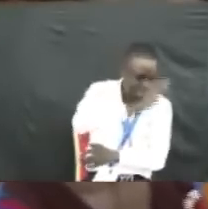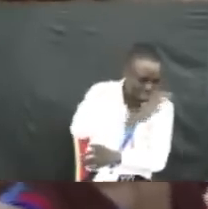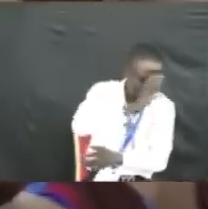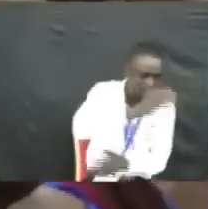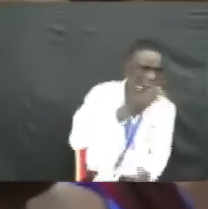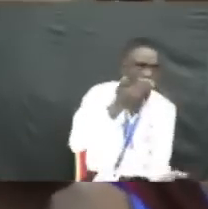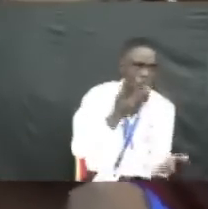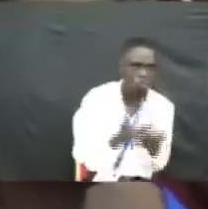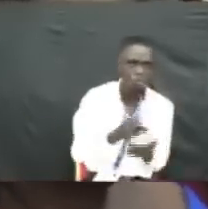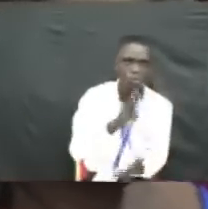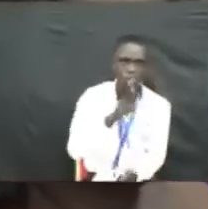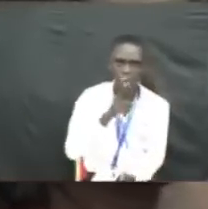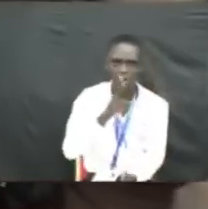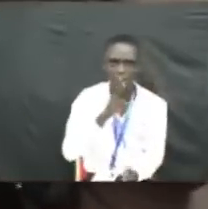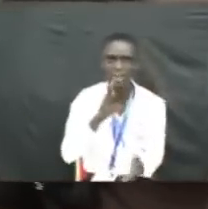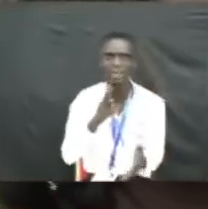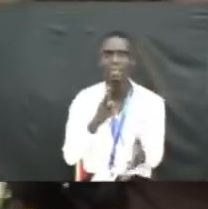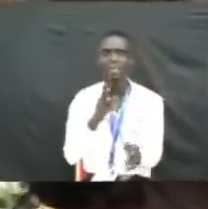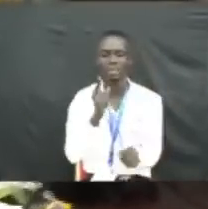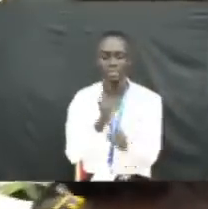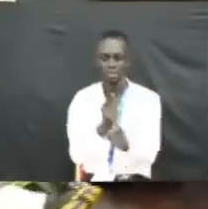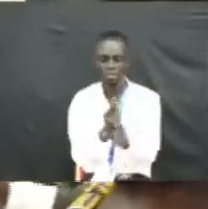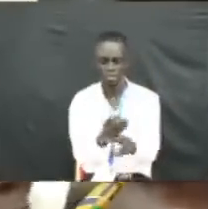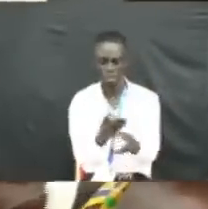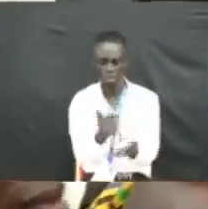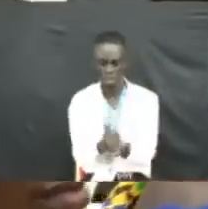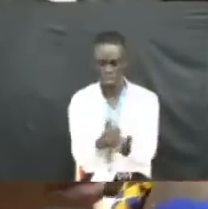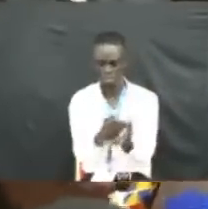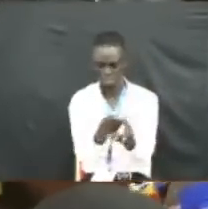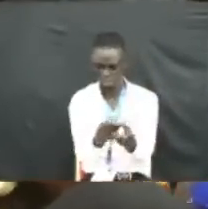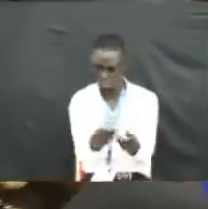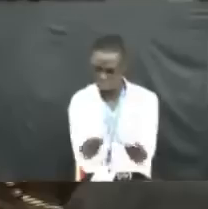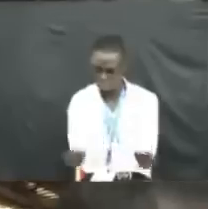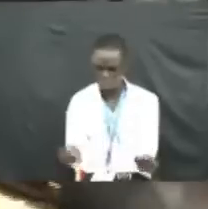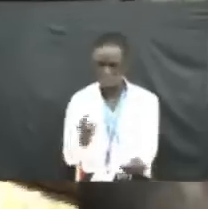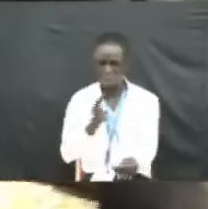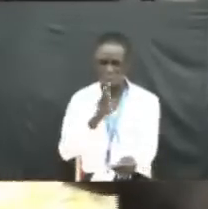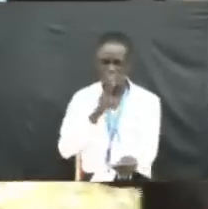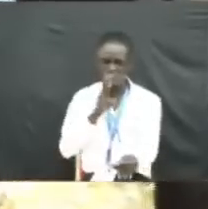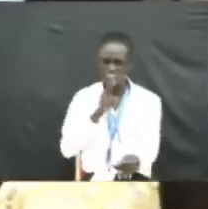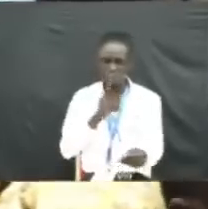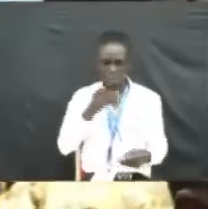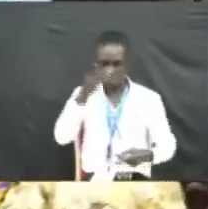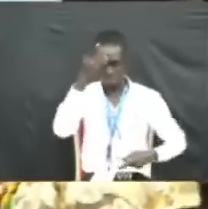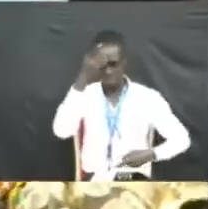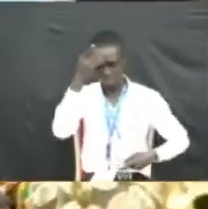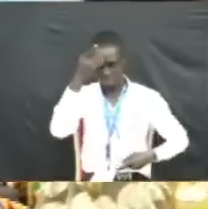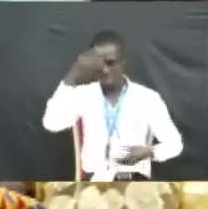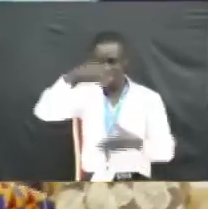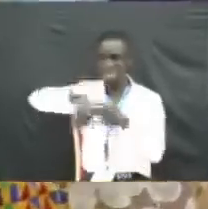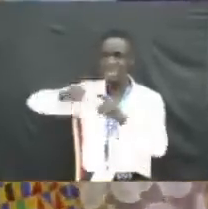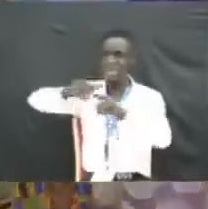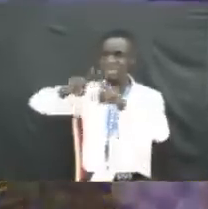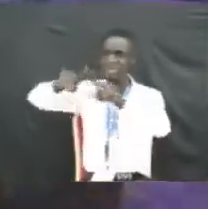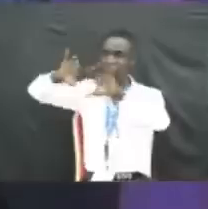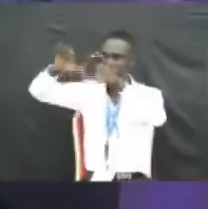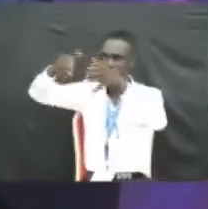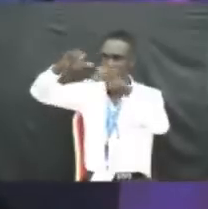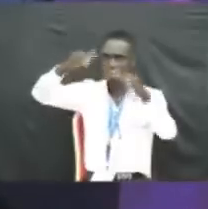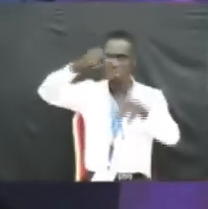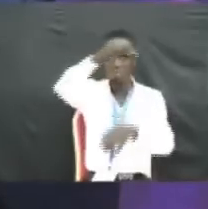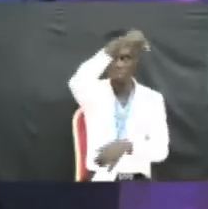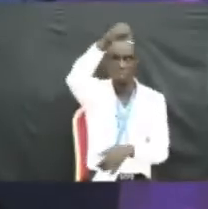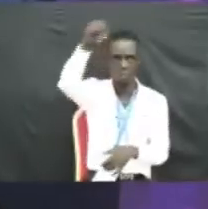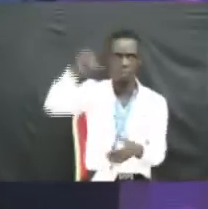water reducing the incidence of water related diseases in beneficiary communities. Now